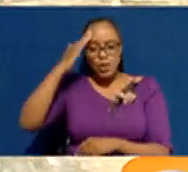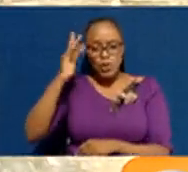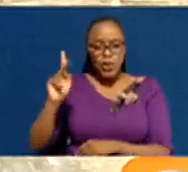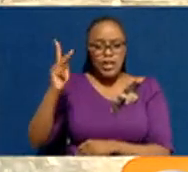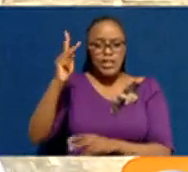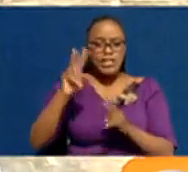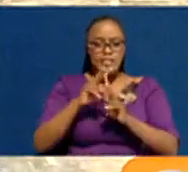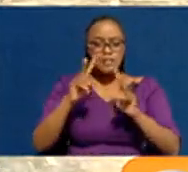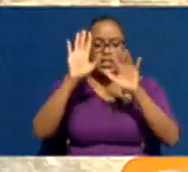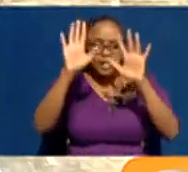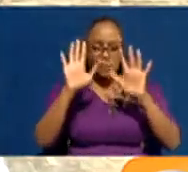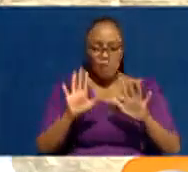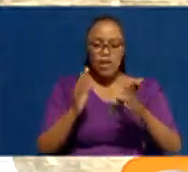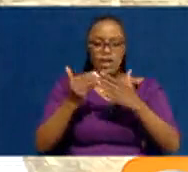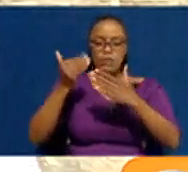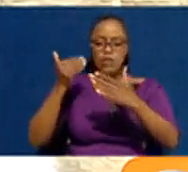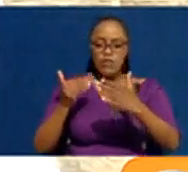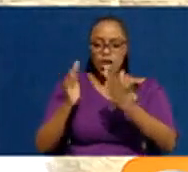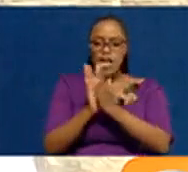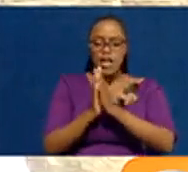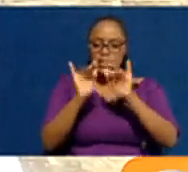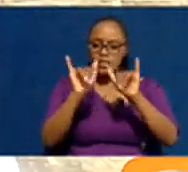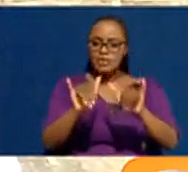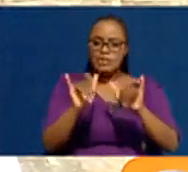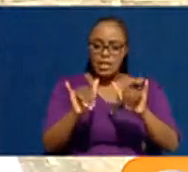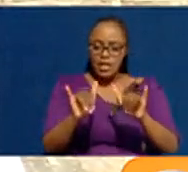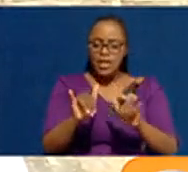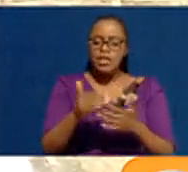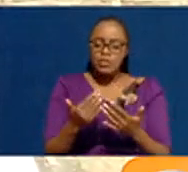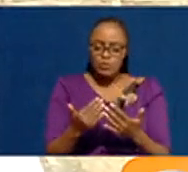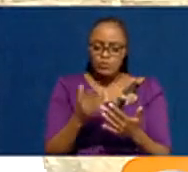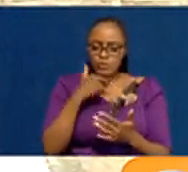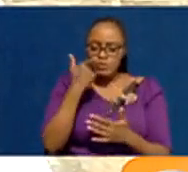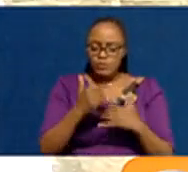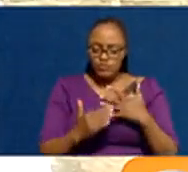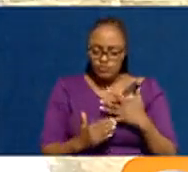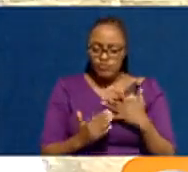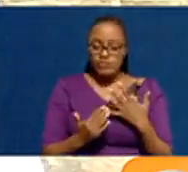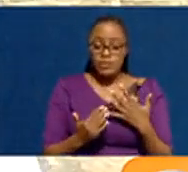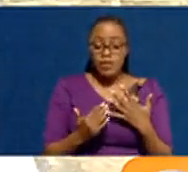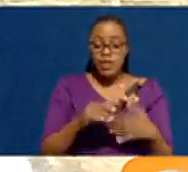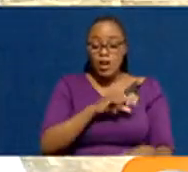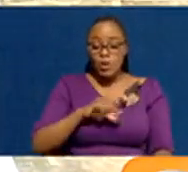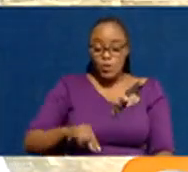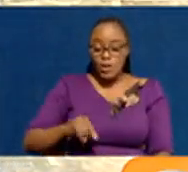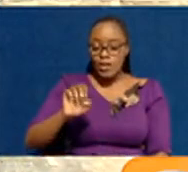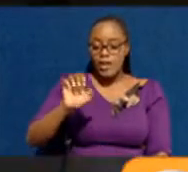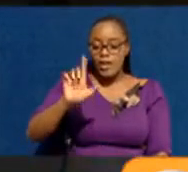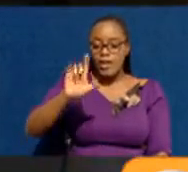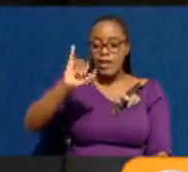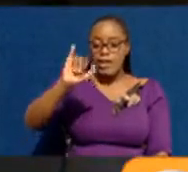Kenya was and remains to Her Majesty Queen Elizabeth II's